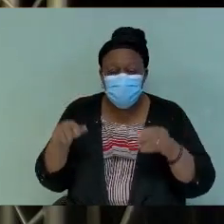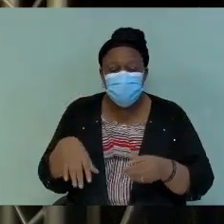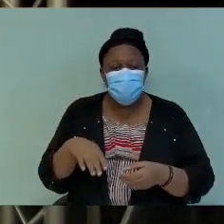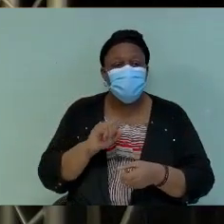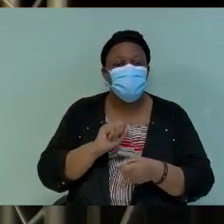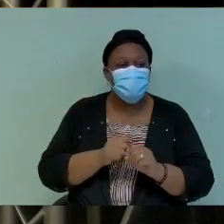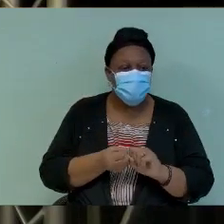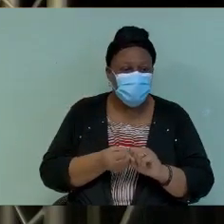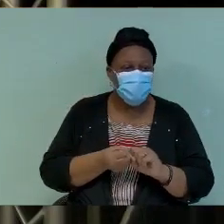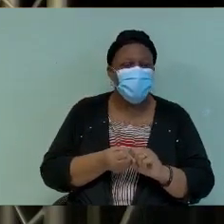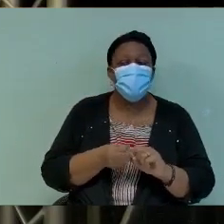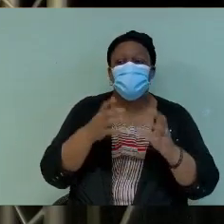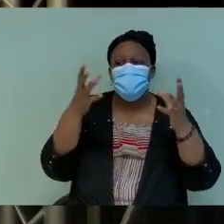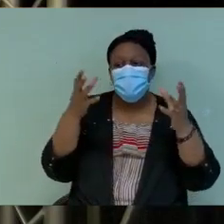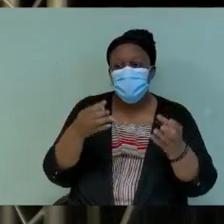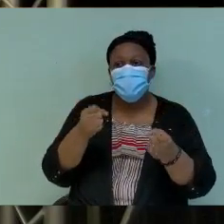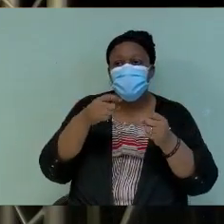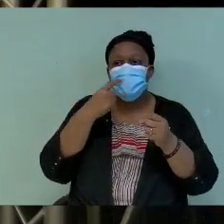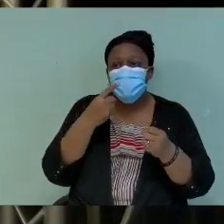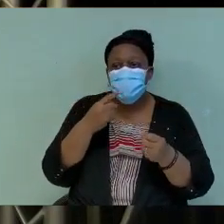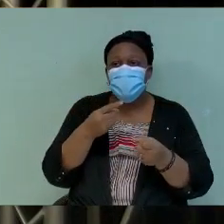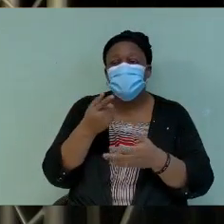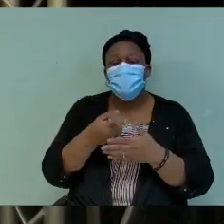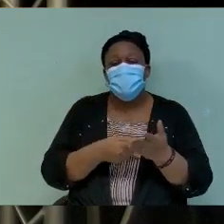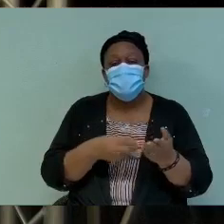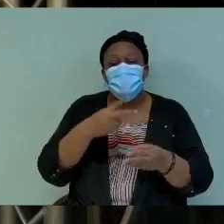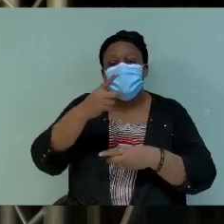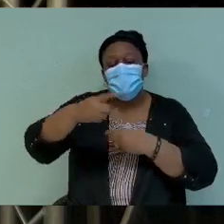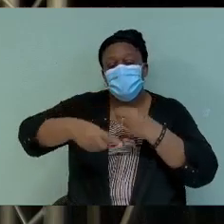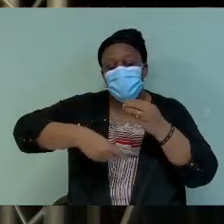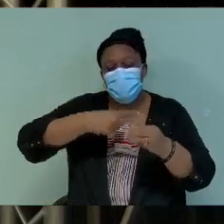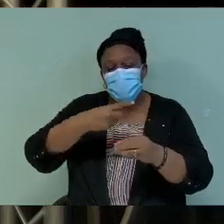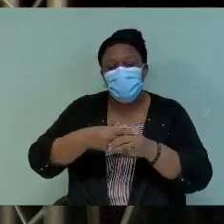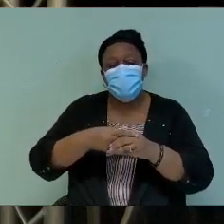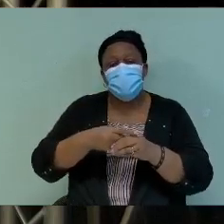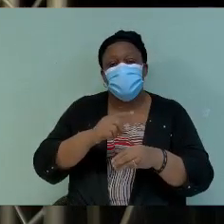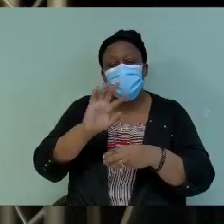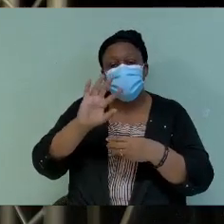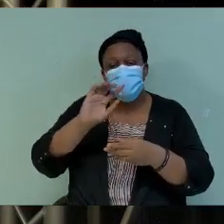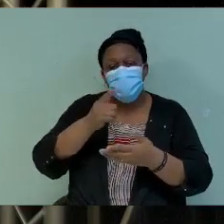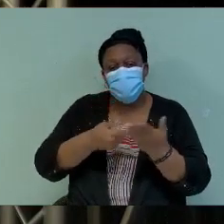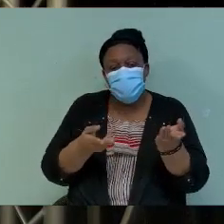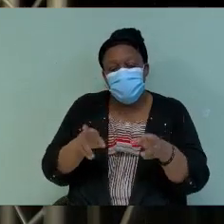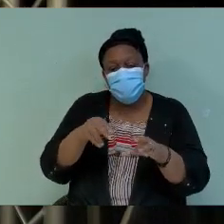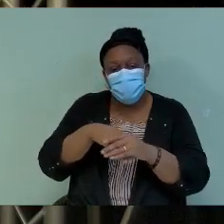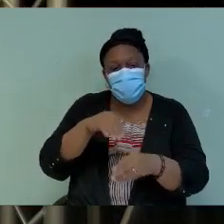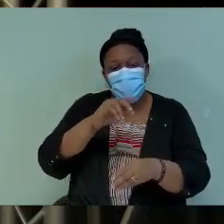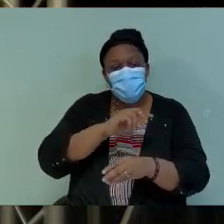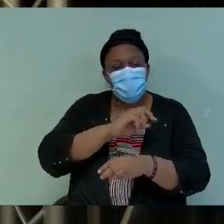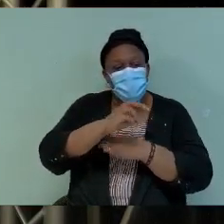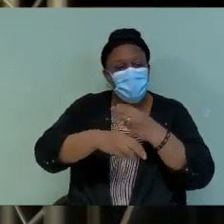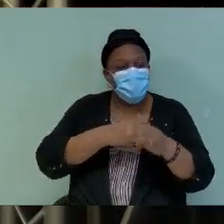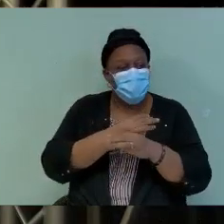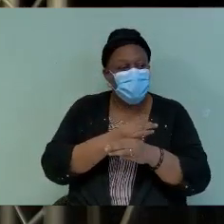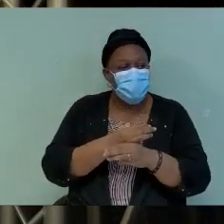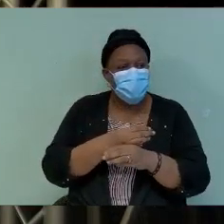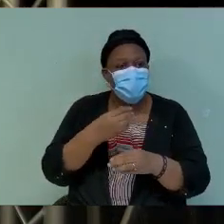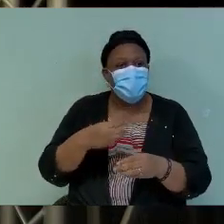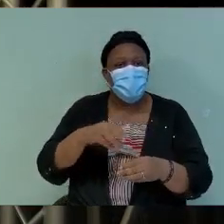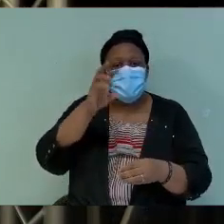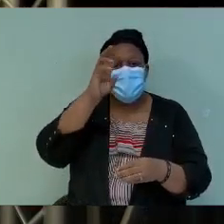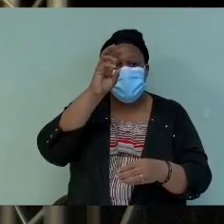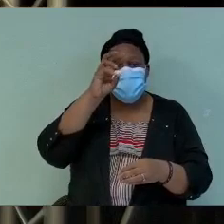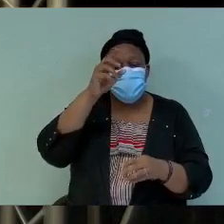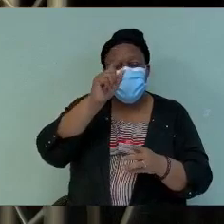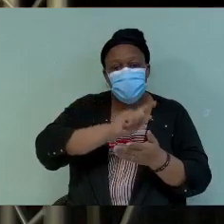to compare just briefly what is happening around the world. In Spain today, there was celebration that after 6 weeks,